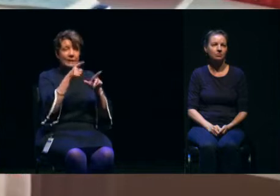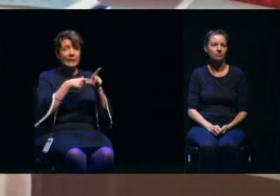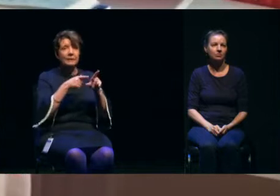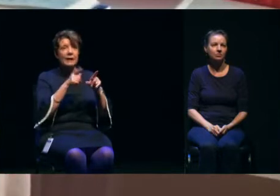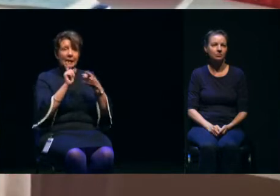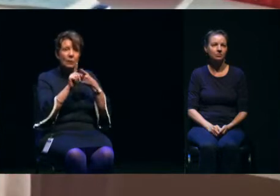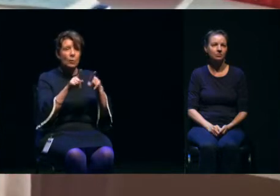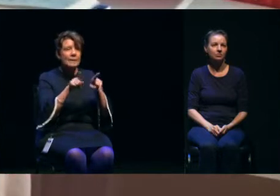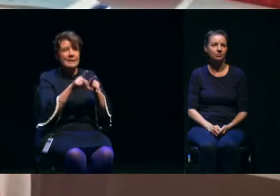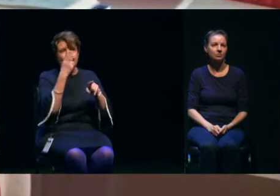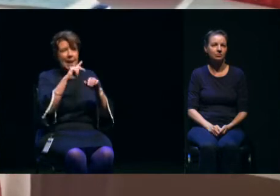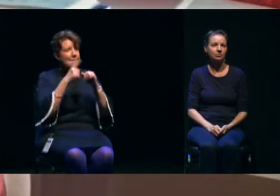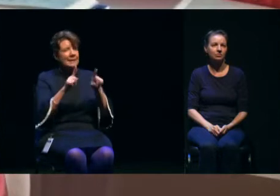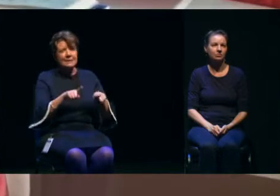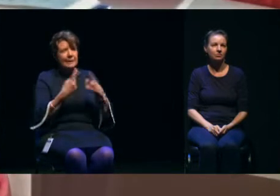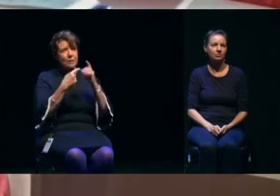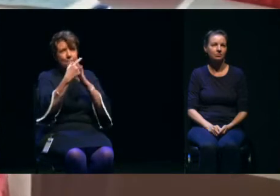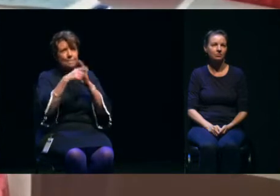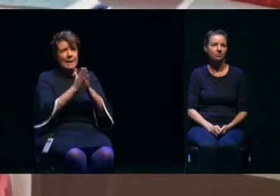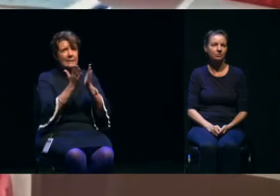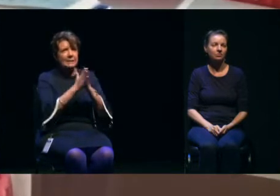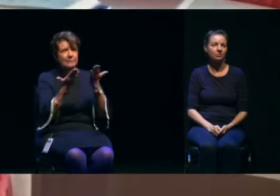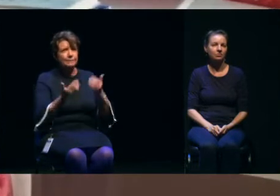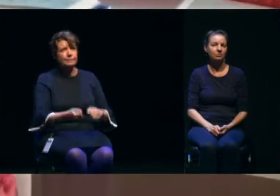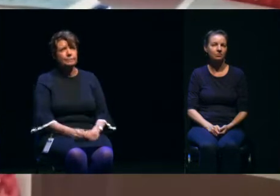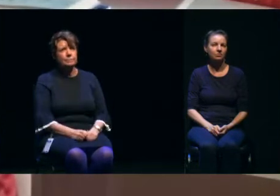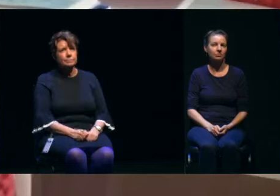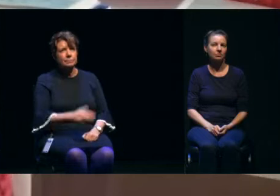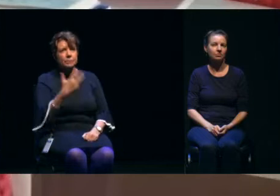the same name, but it wasn't the same magazine after the military coup. In